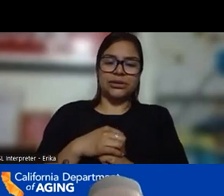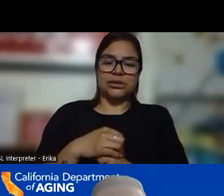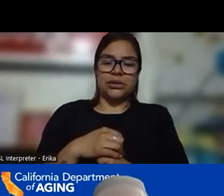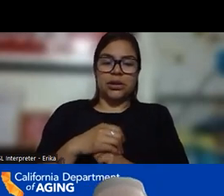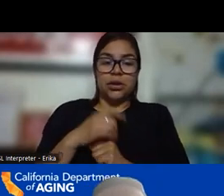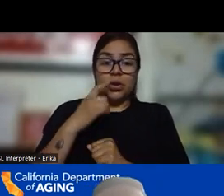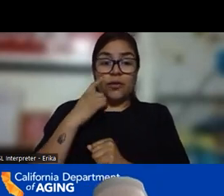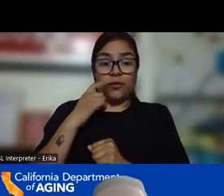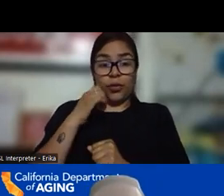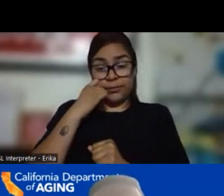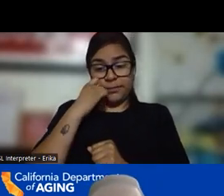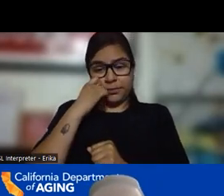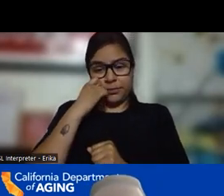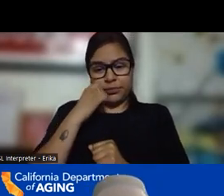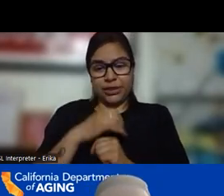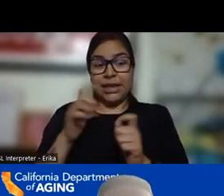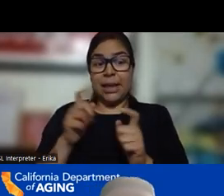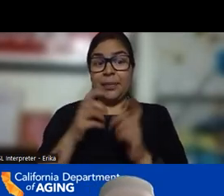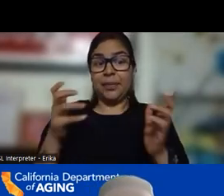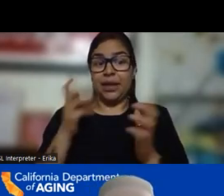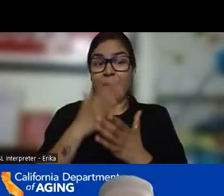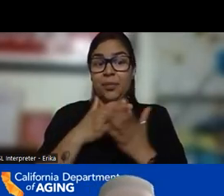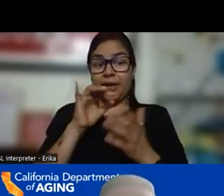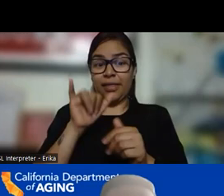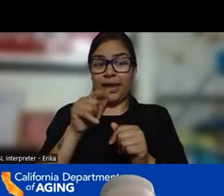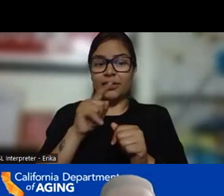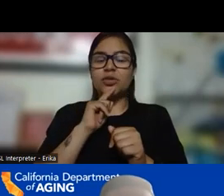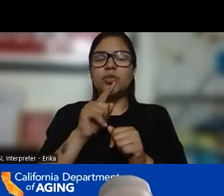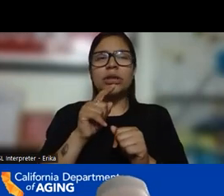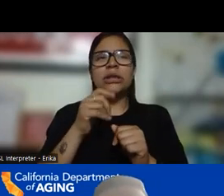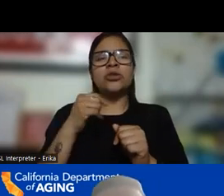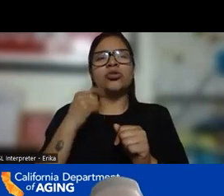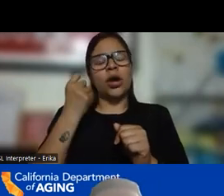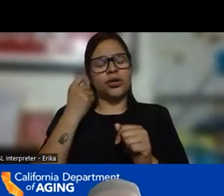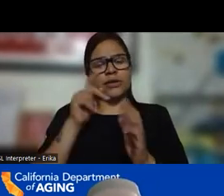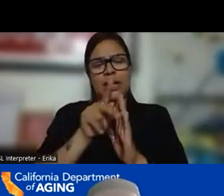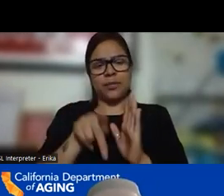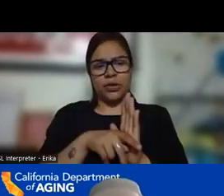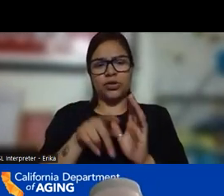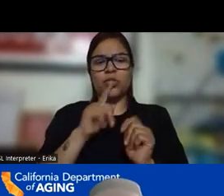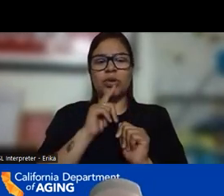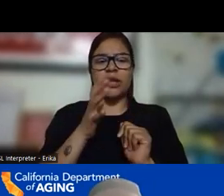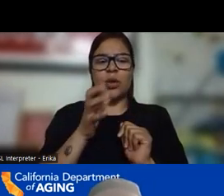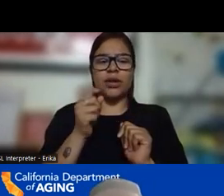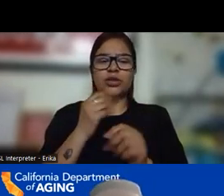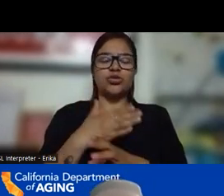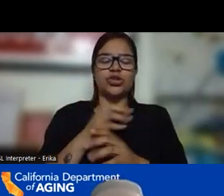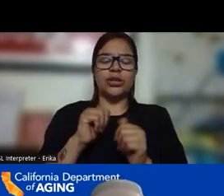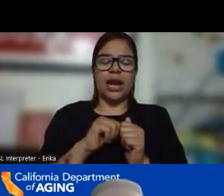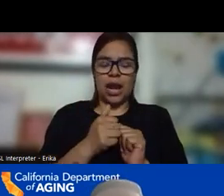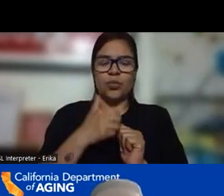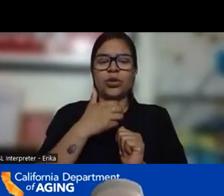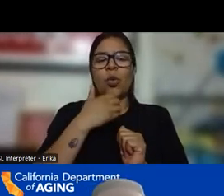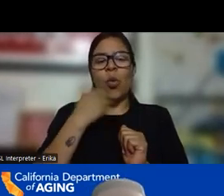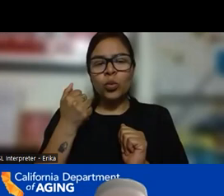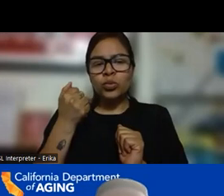mature how we interact with data. And I think a big piece of that is using data to help inform policy. So today I'm going to provide you with an update around our efforts to collect older adult